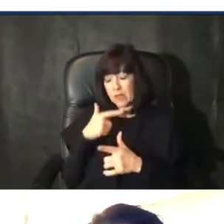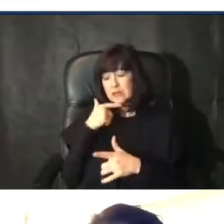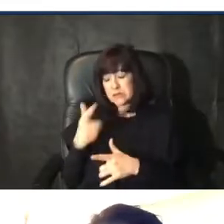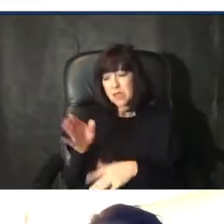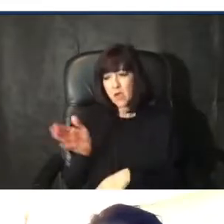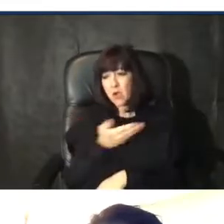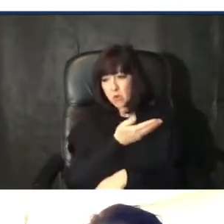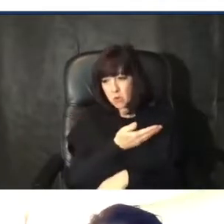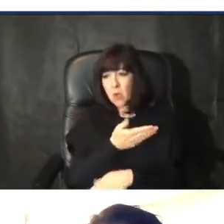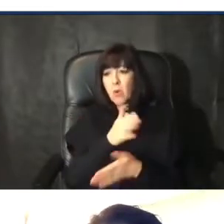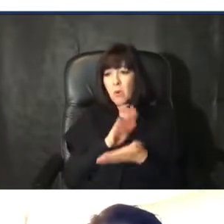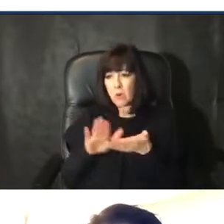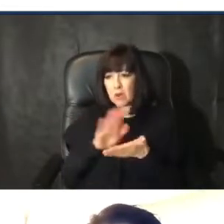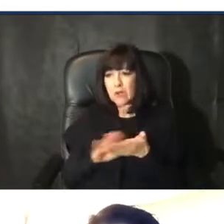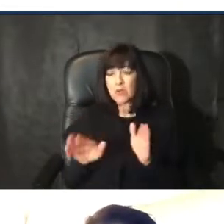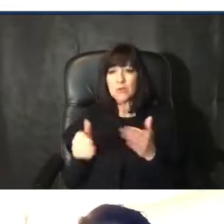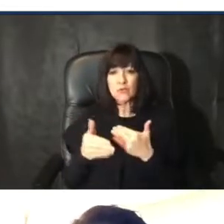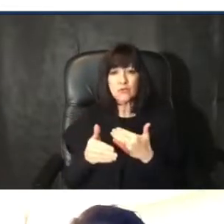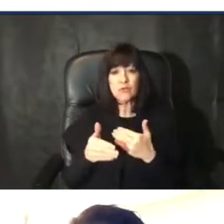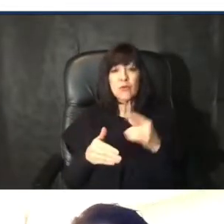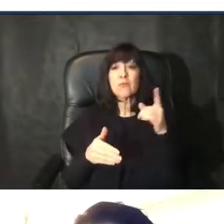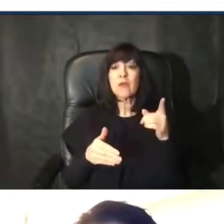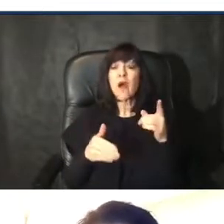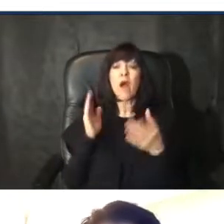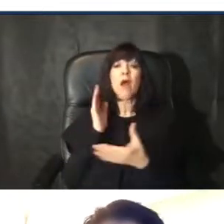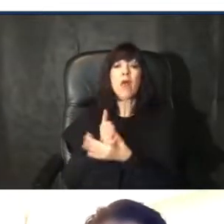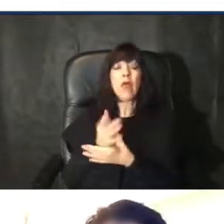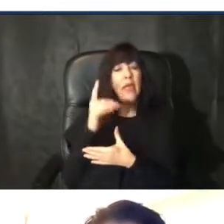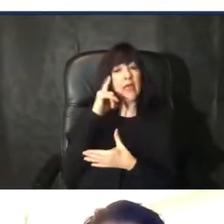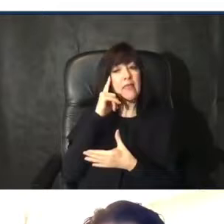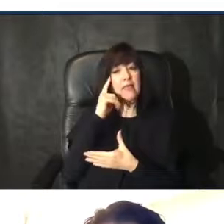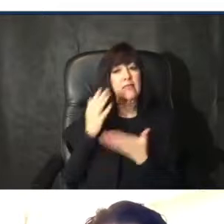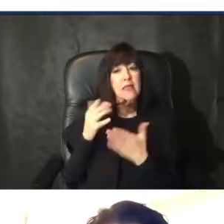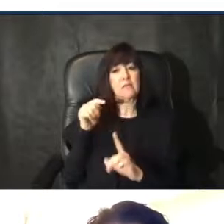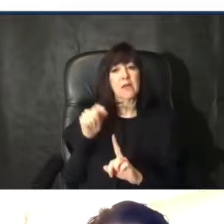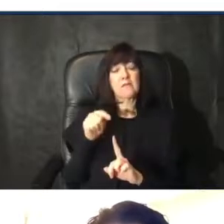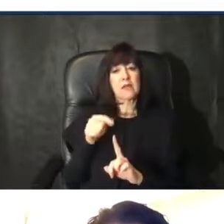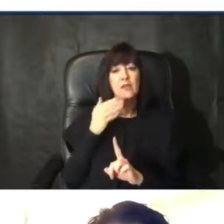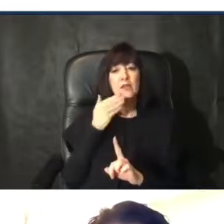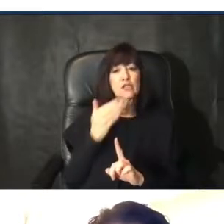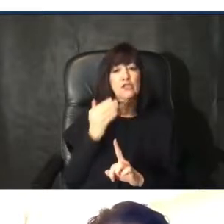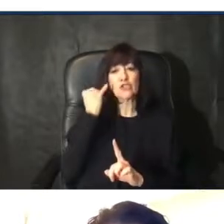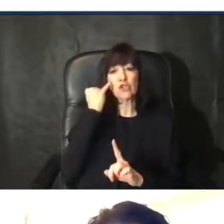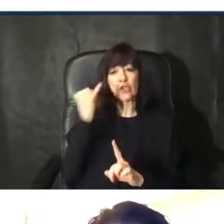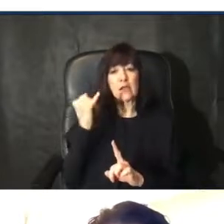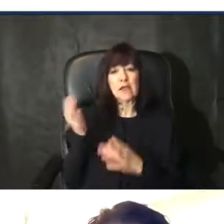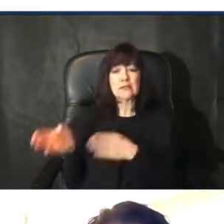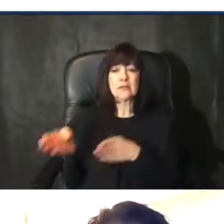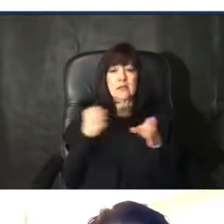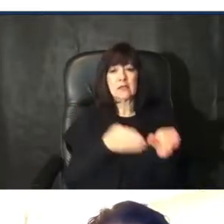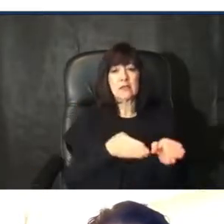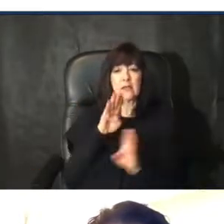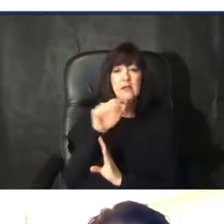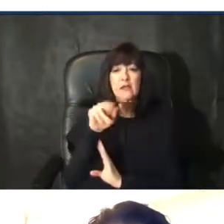good, sorry. I was going to say, I think maybe this is a good place to kind of hand off to Barb, because you've been